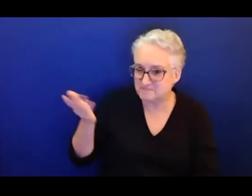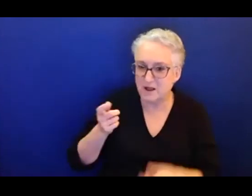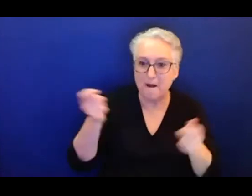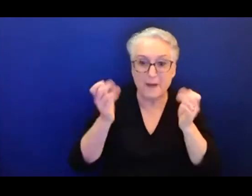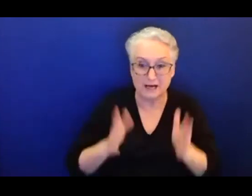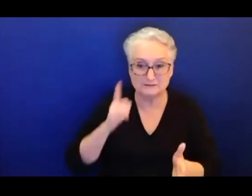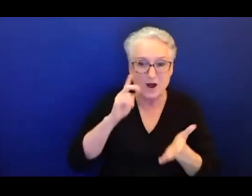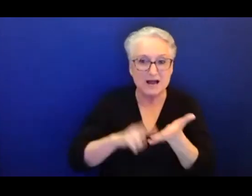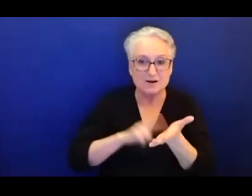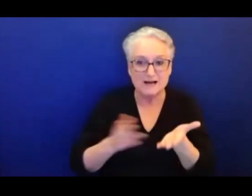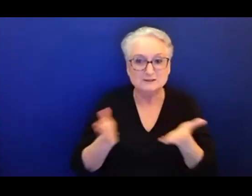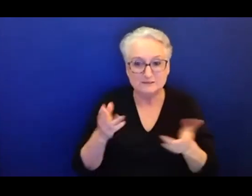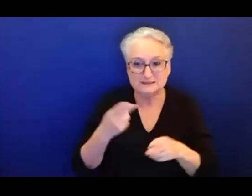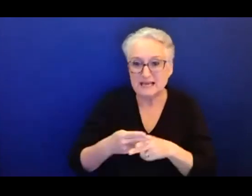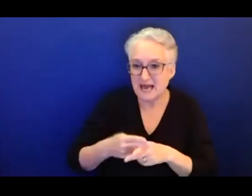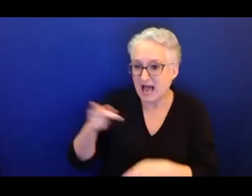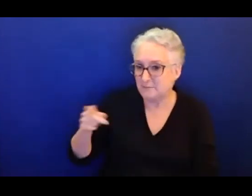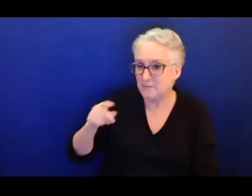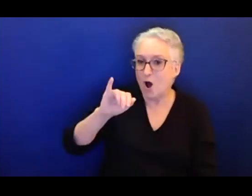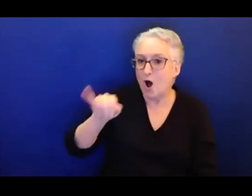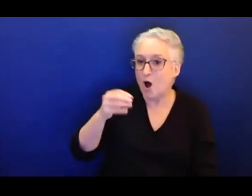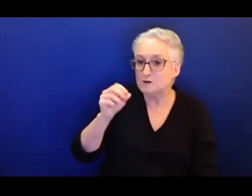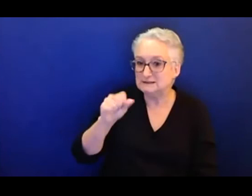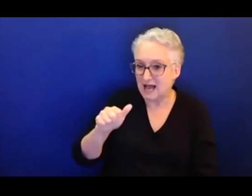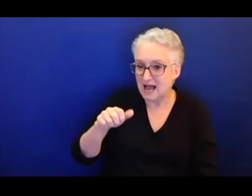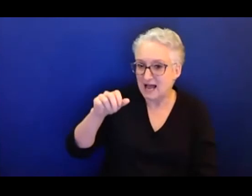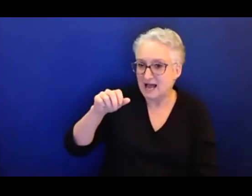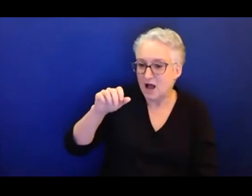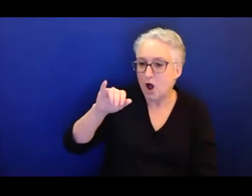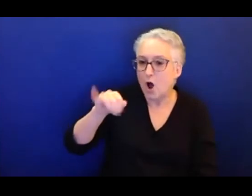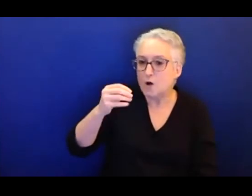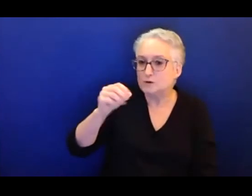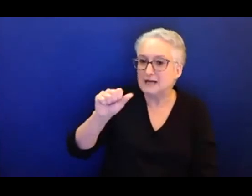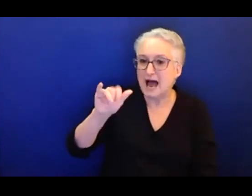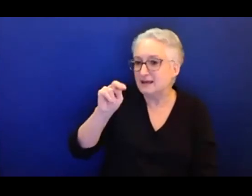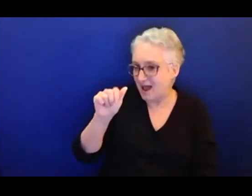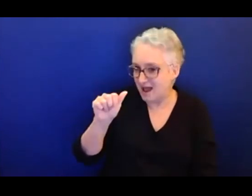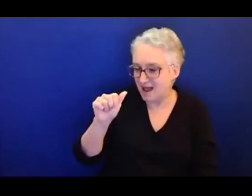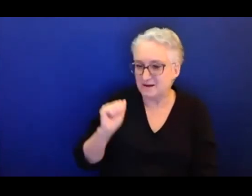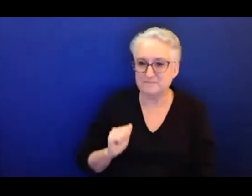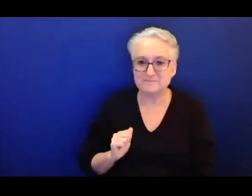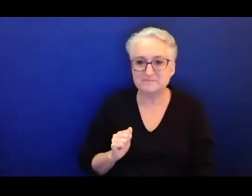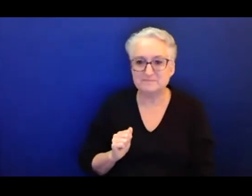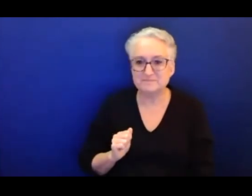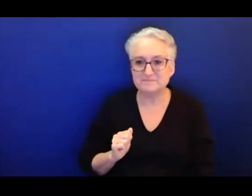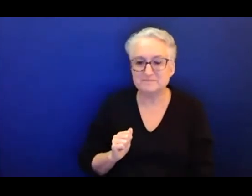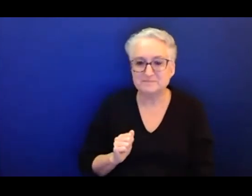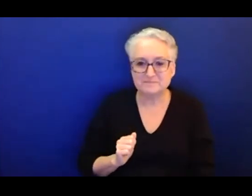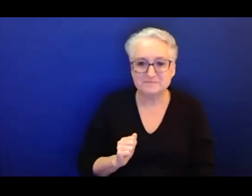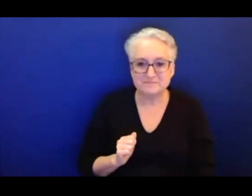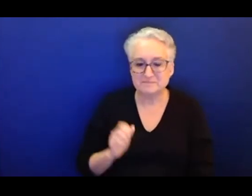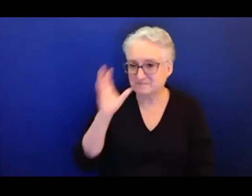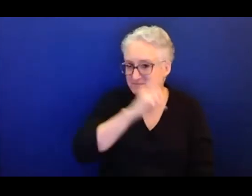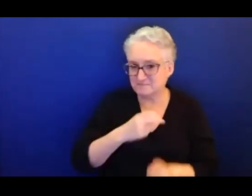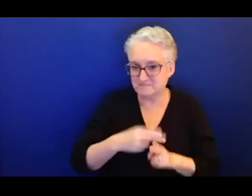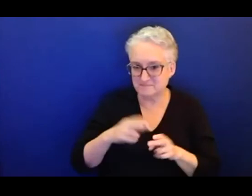Thank you, Daisy. Good evening, everyone. For the rehab and demo programs for the City of Rochester, our priorities are